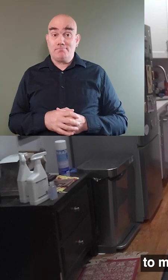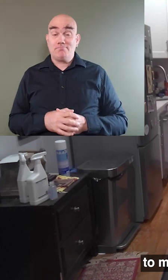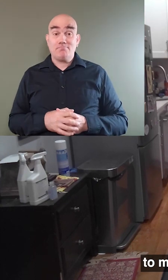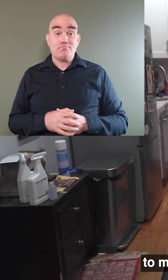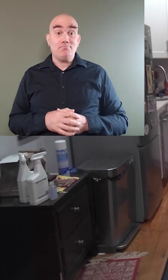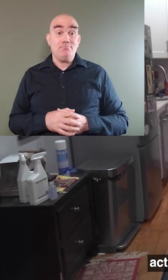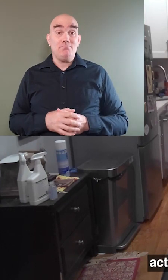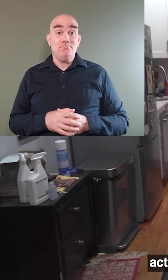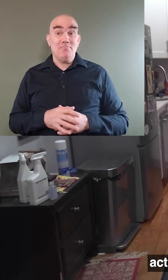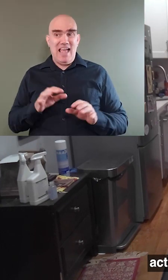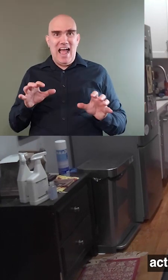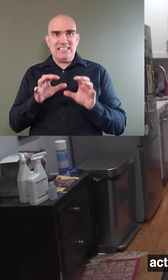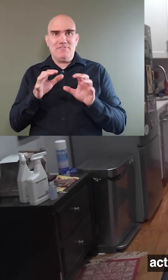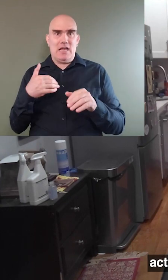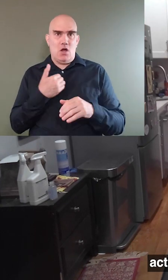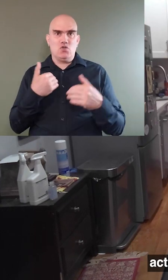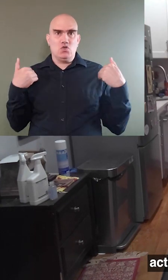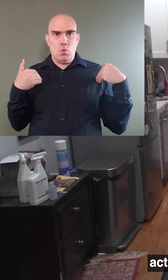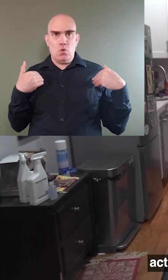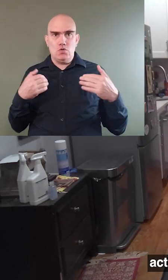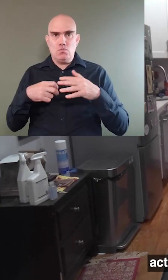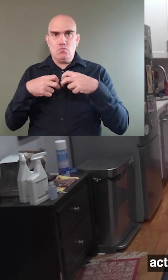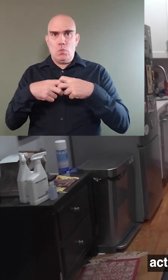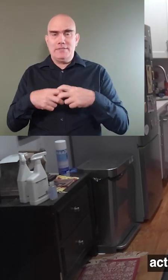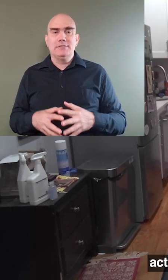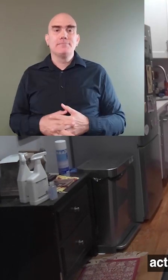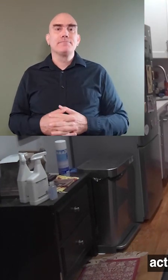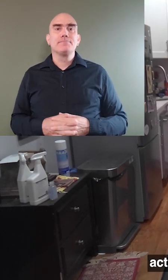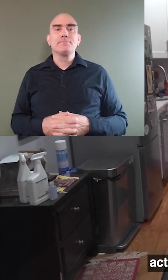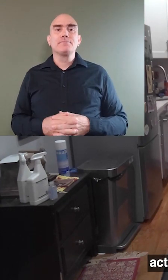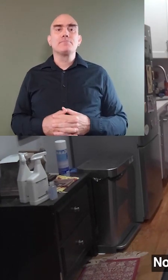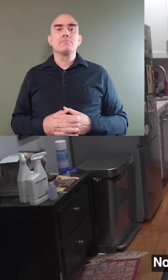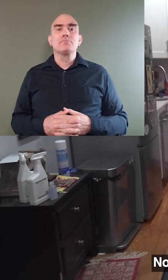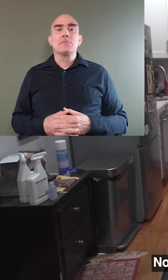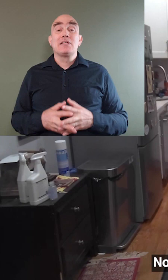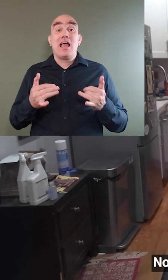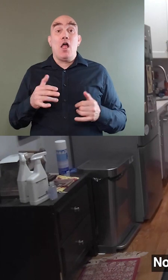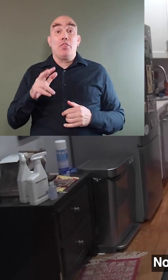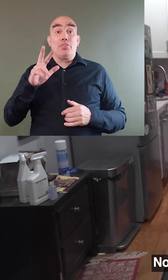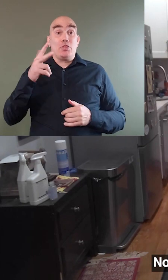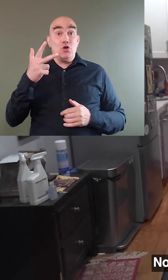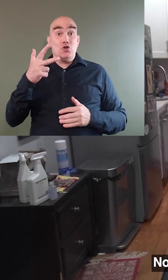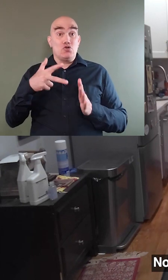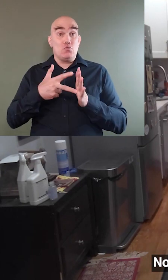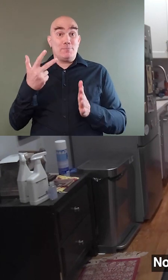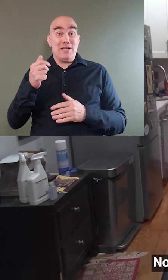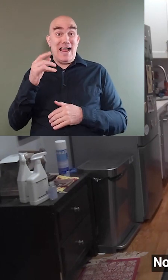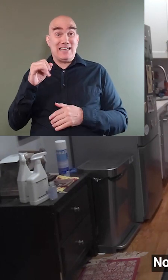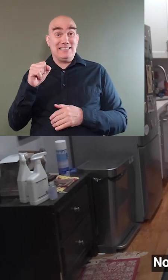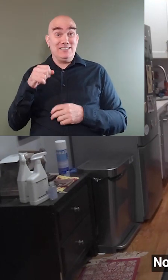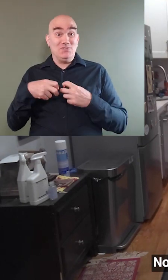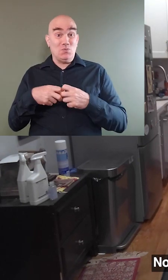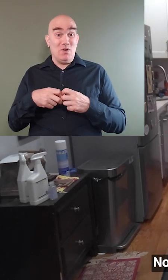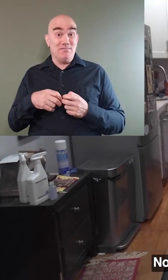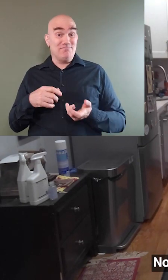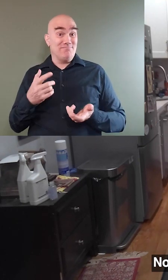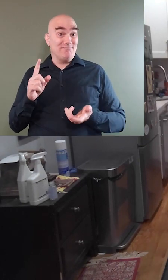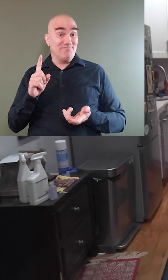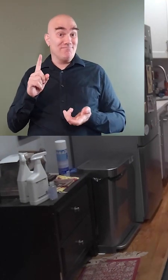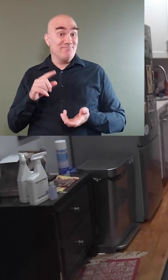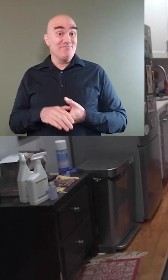bones, activating our shoulder joints. Now, the third triple axis